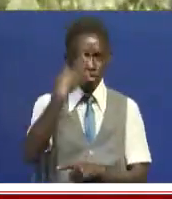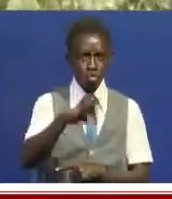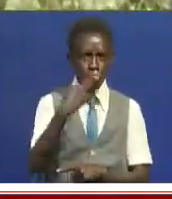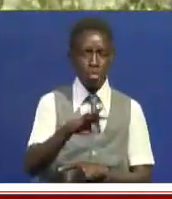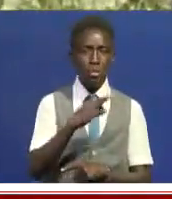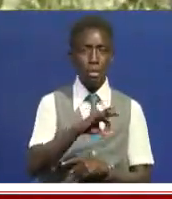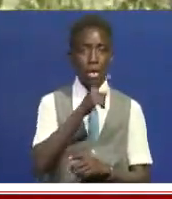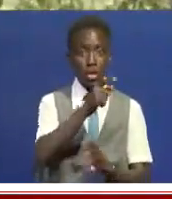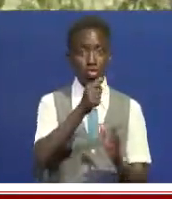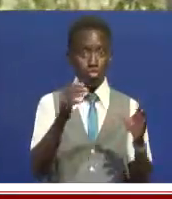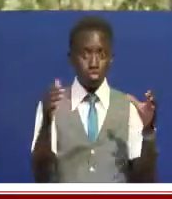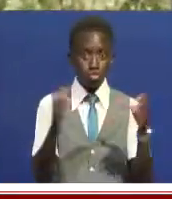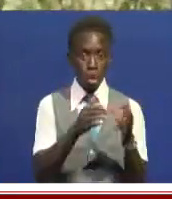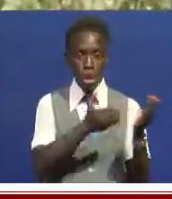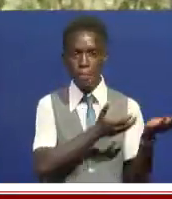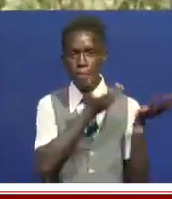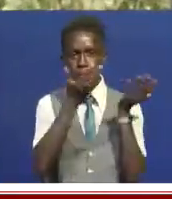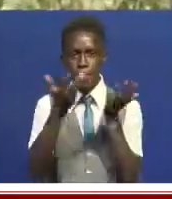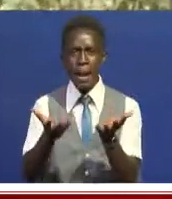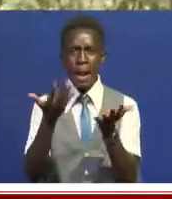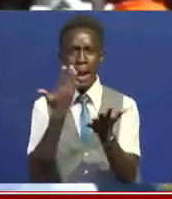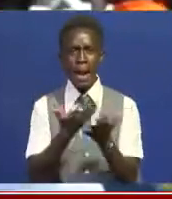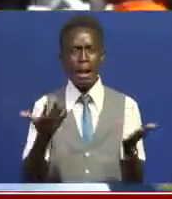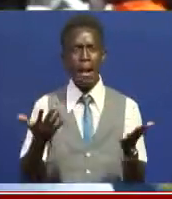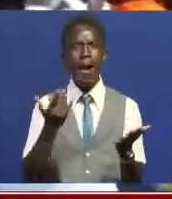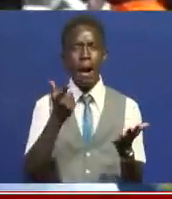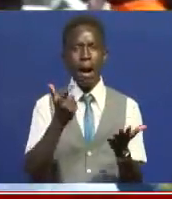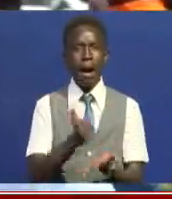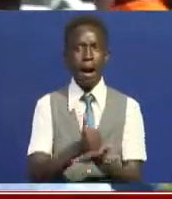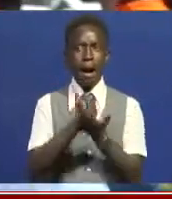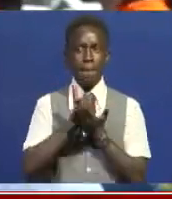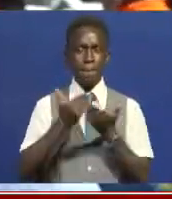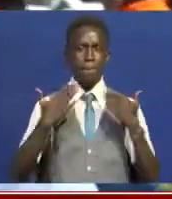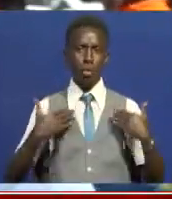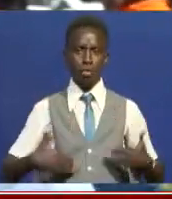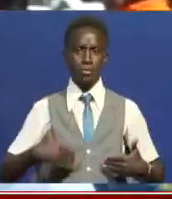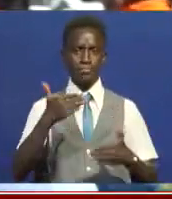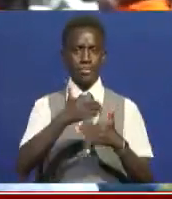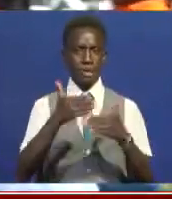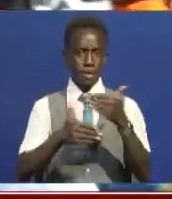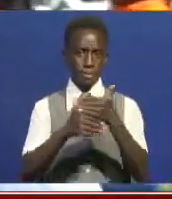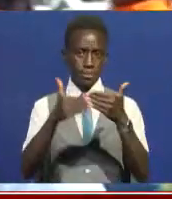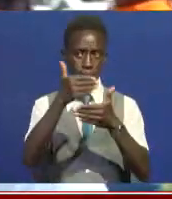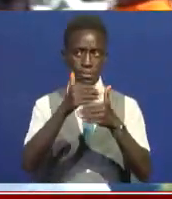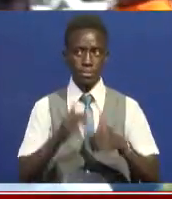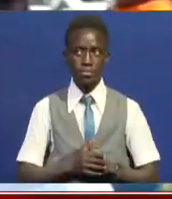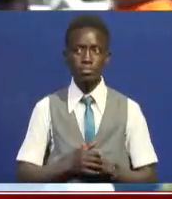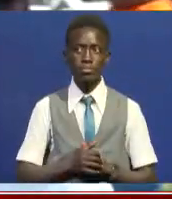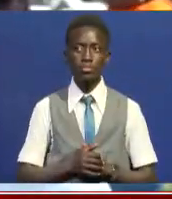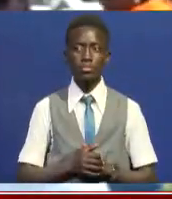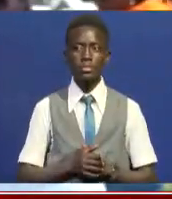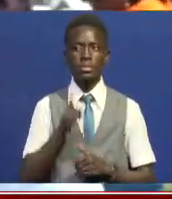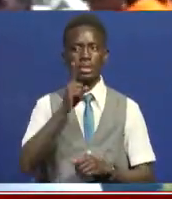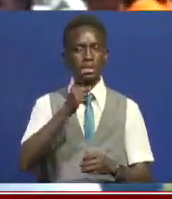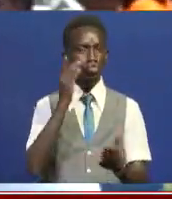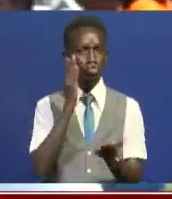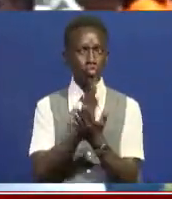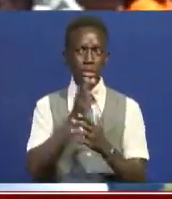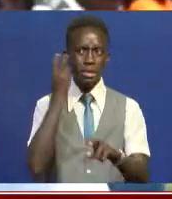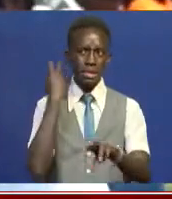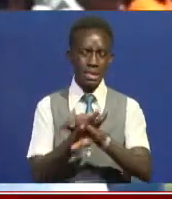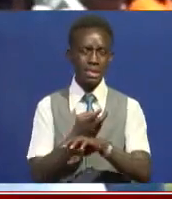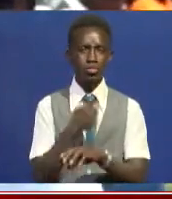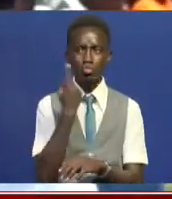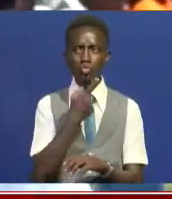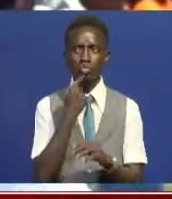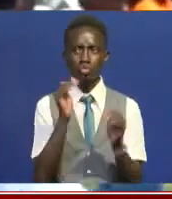imetuletea yani vitu ambao zinatusaidia kwa mwili. It's very hard for the women small scale farmers with their small